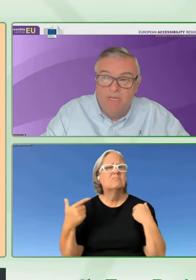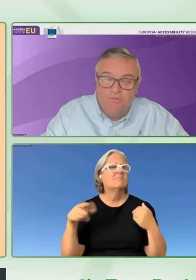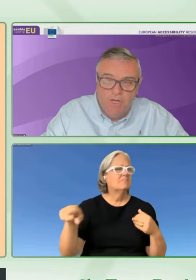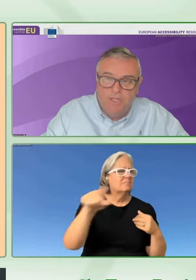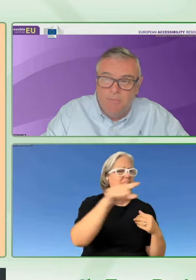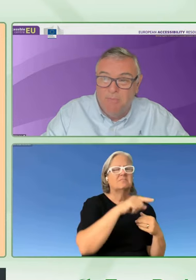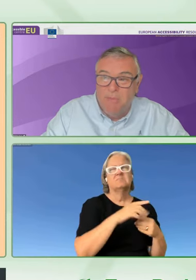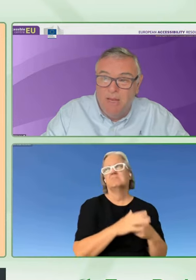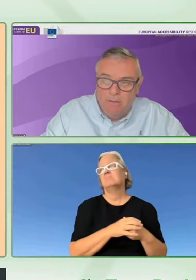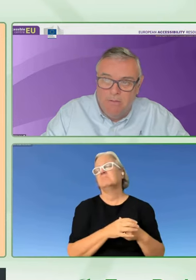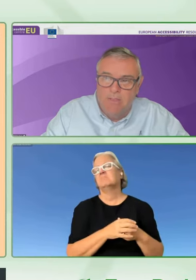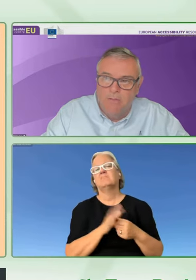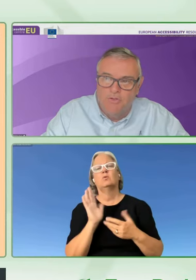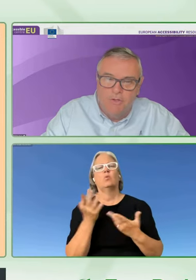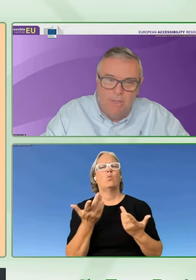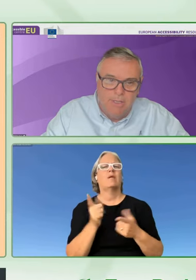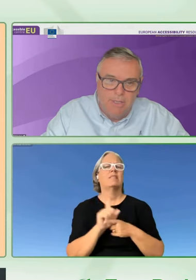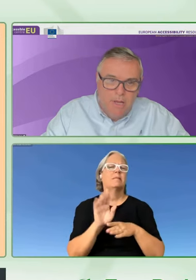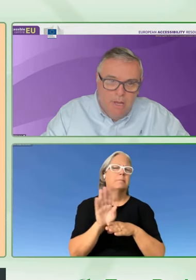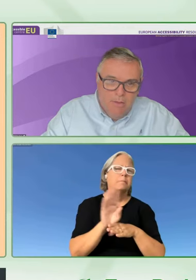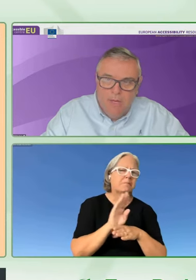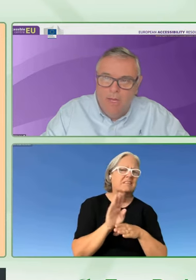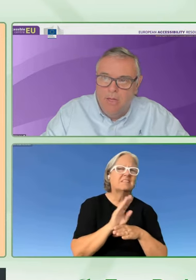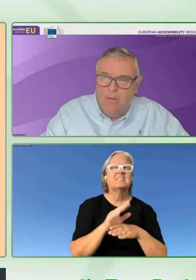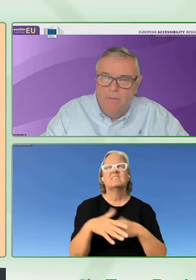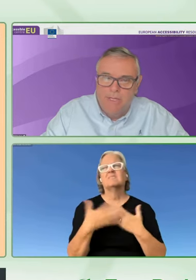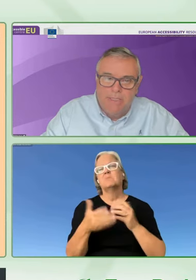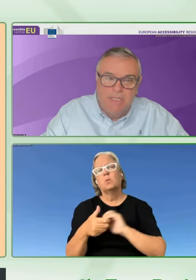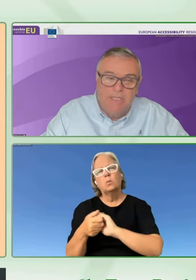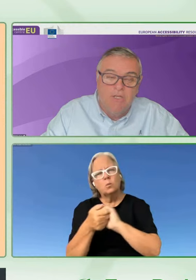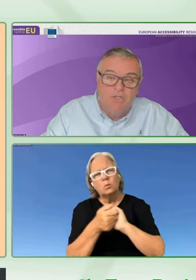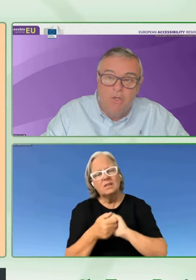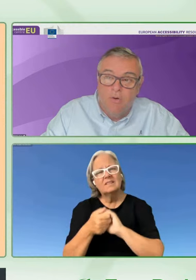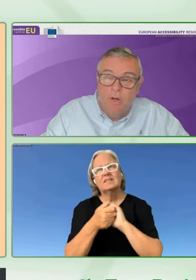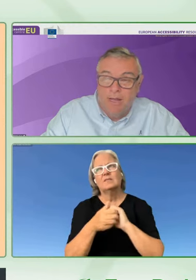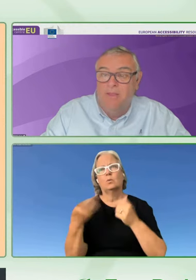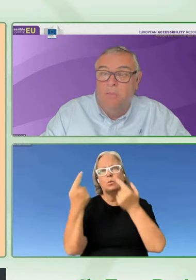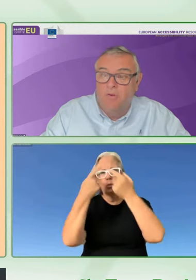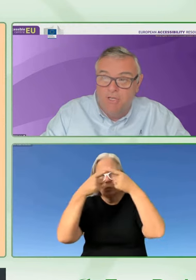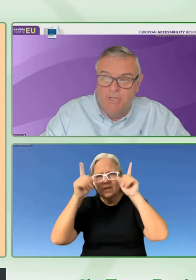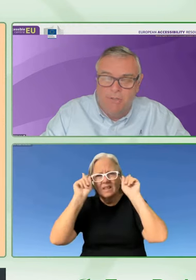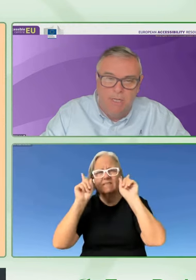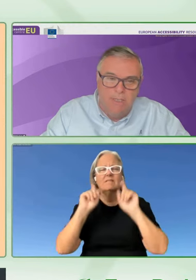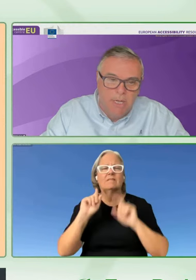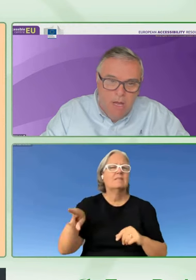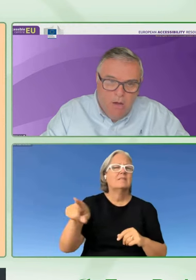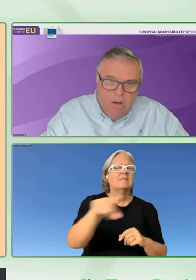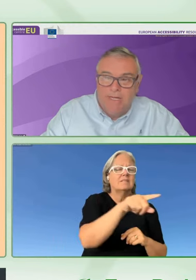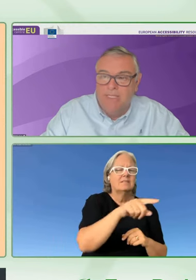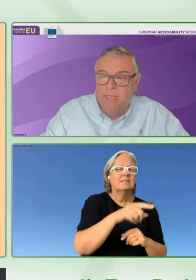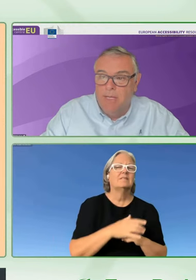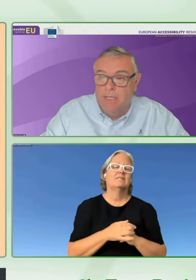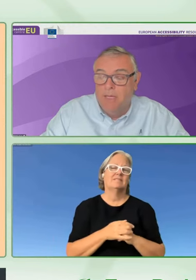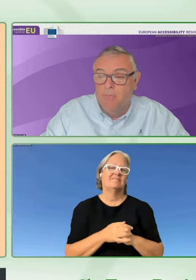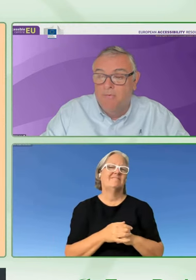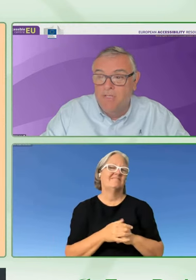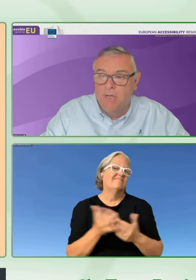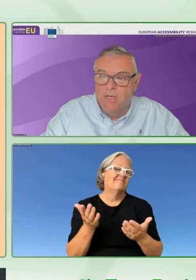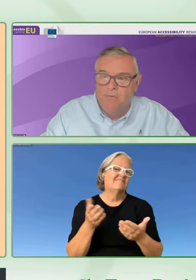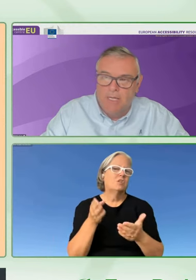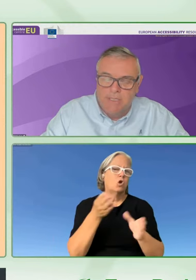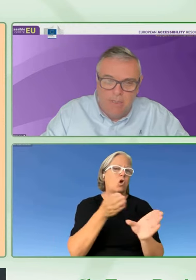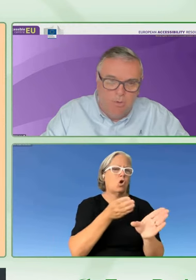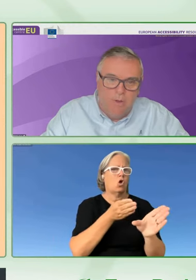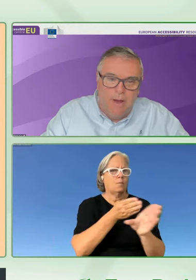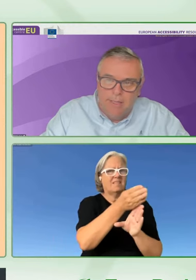public administration, but mainly in the industry and the universities. So, and in the professionals of accessibility,